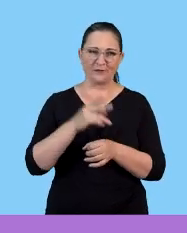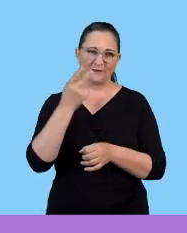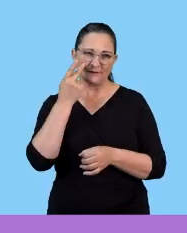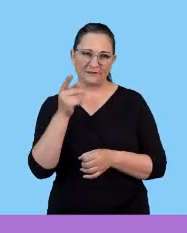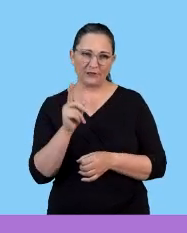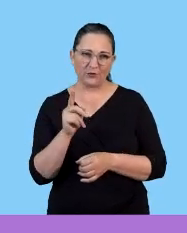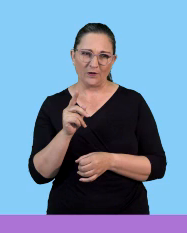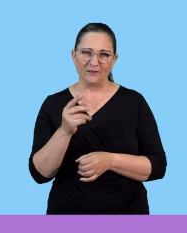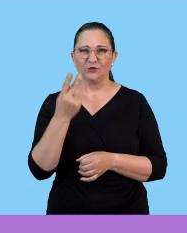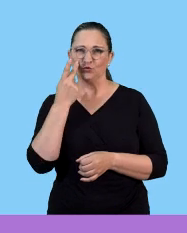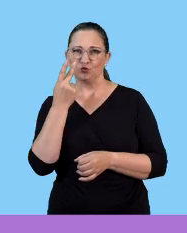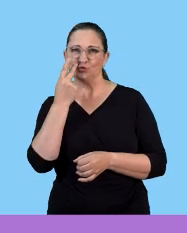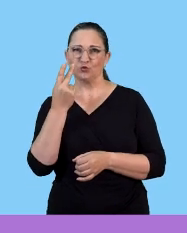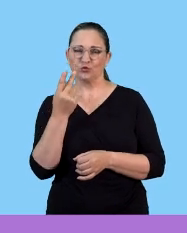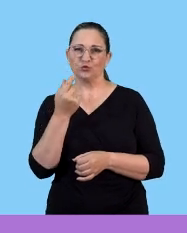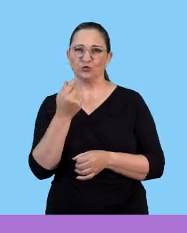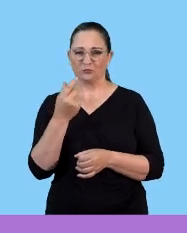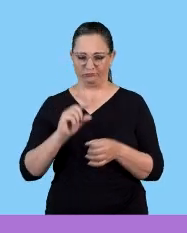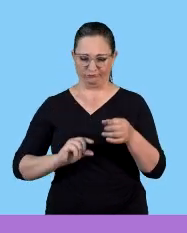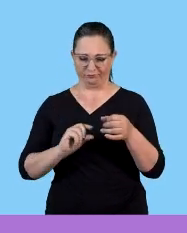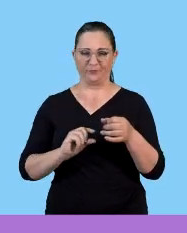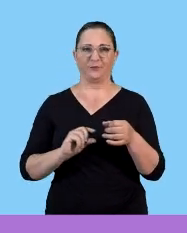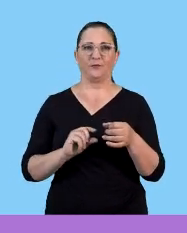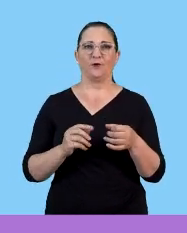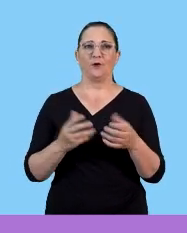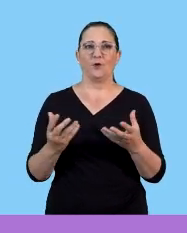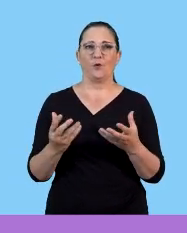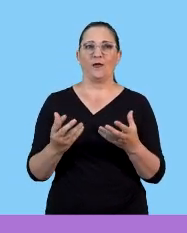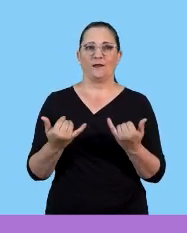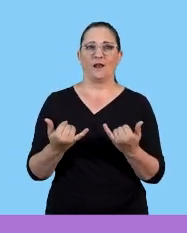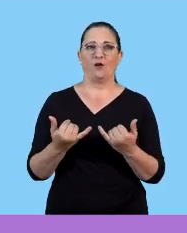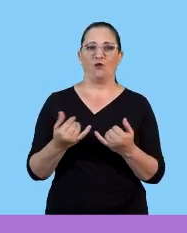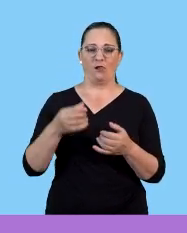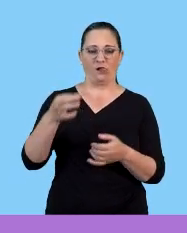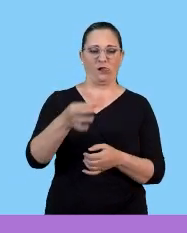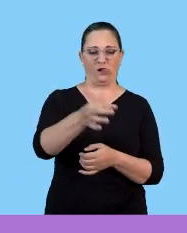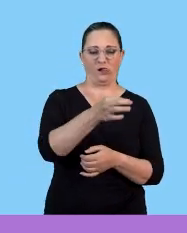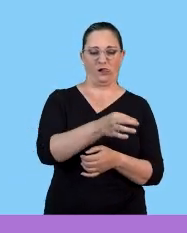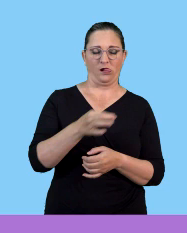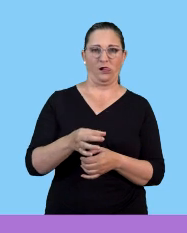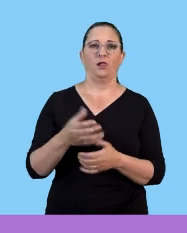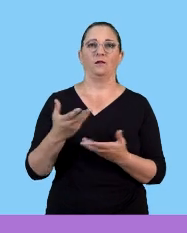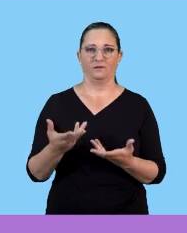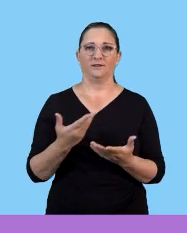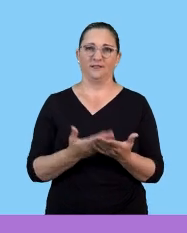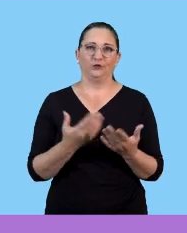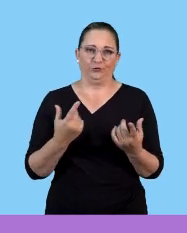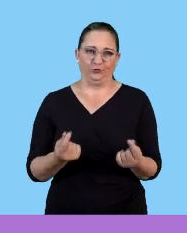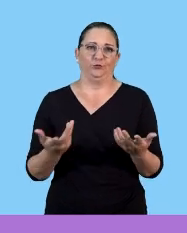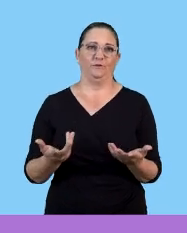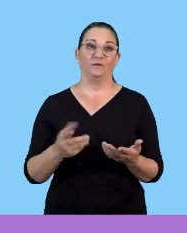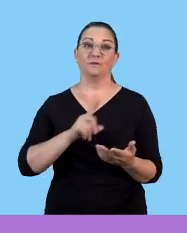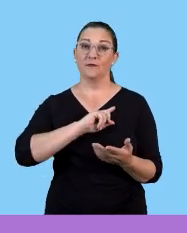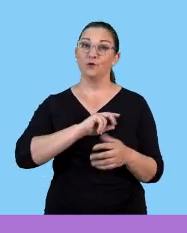diagram, do you see these little stoppers here? They go at the bottom of your chair. All right, that's what we're saying